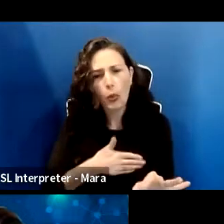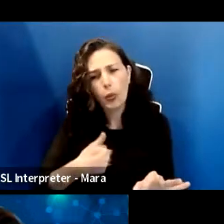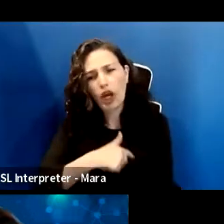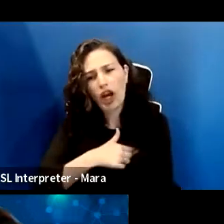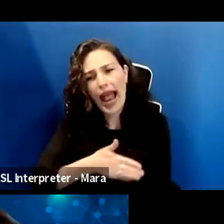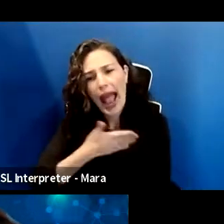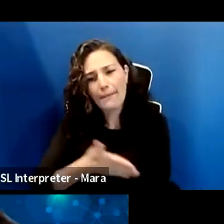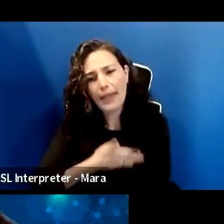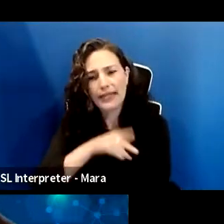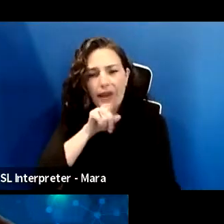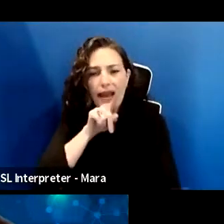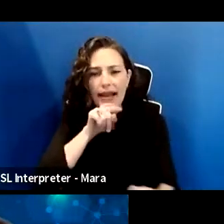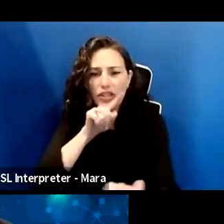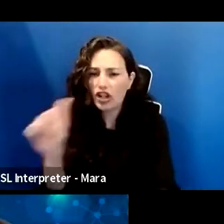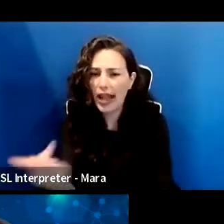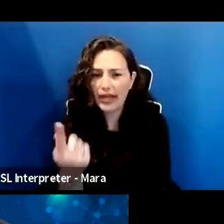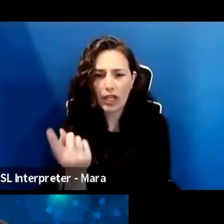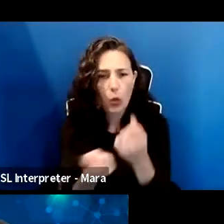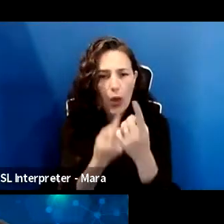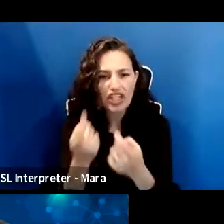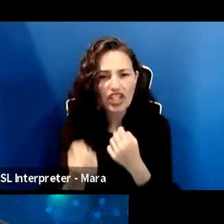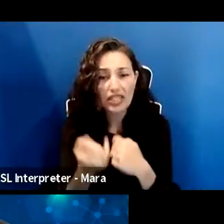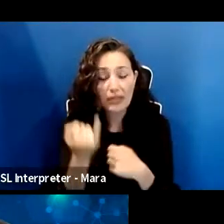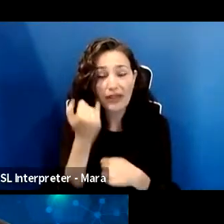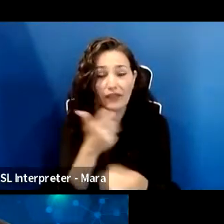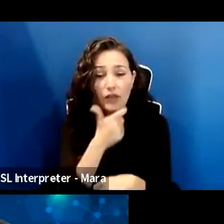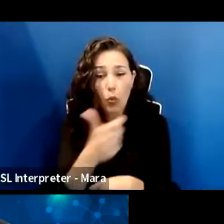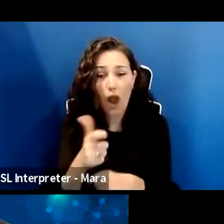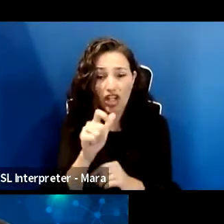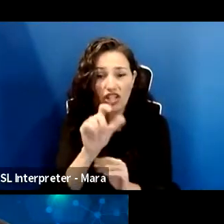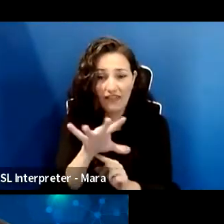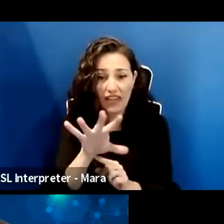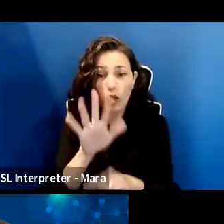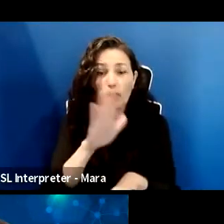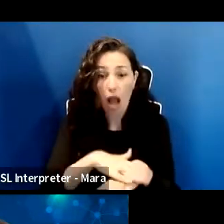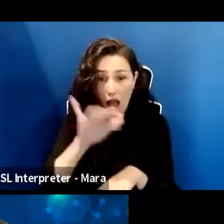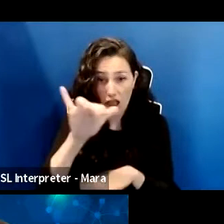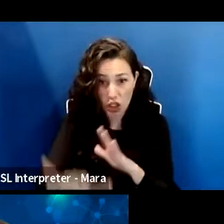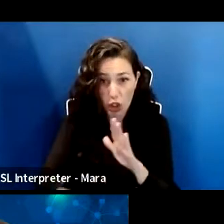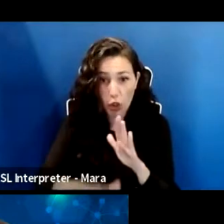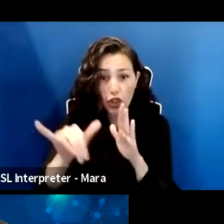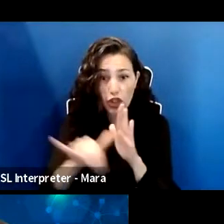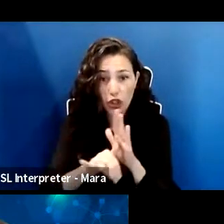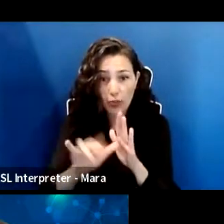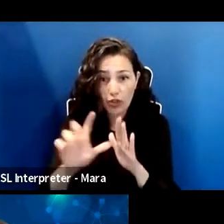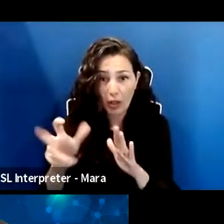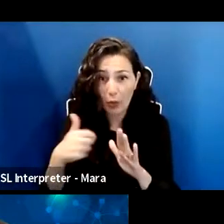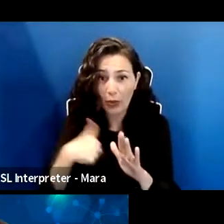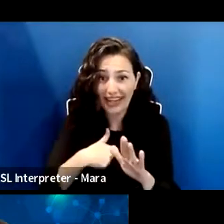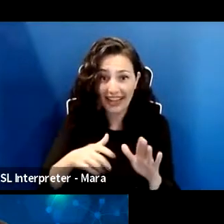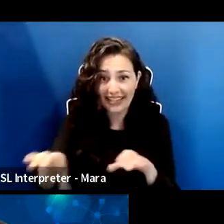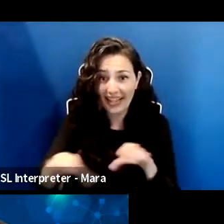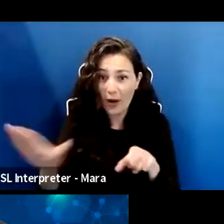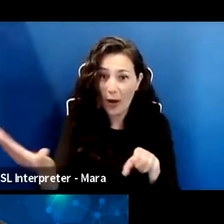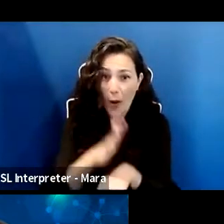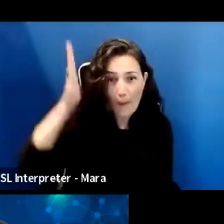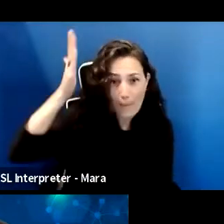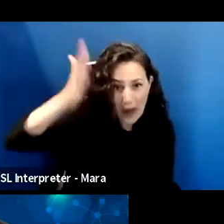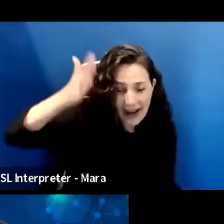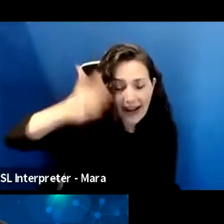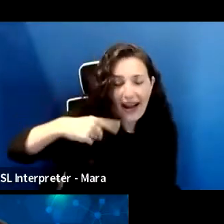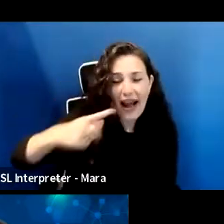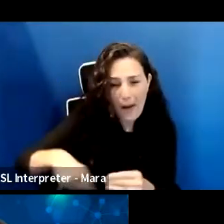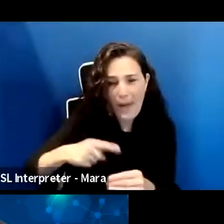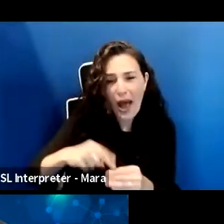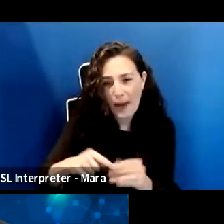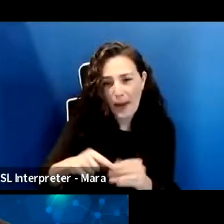also want to let you know that if you go check out the videos on this YouTube channel, you will find that we did a whole presentation about the micro budget agreement. So you can